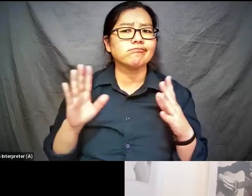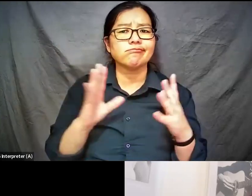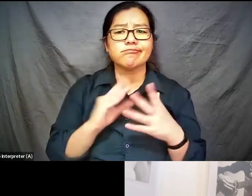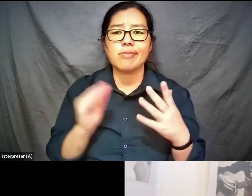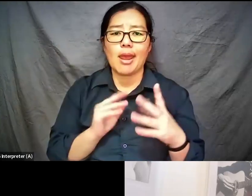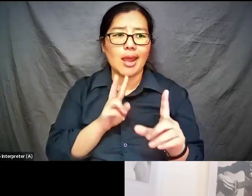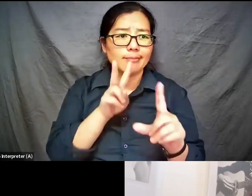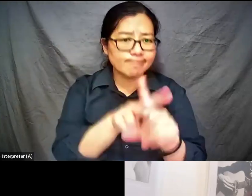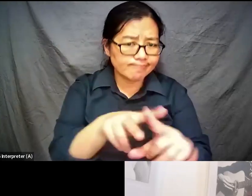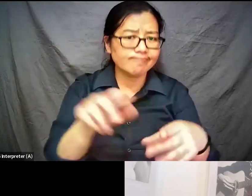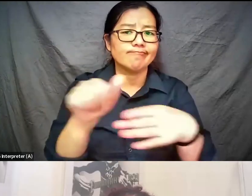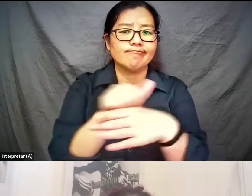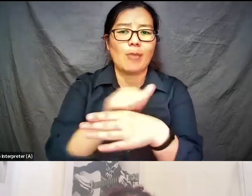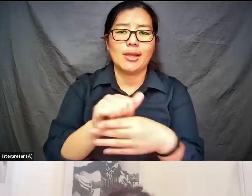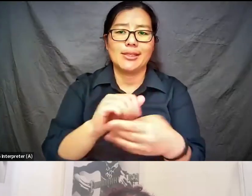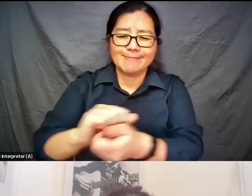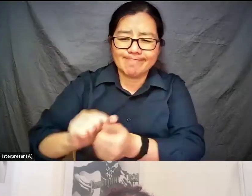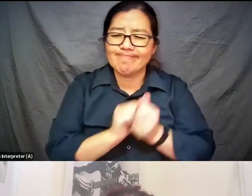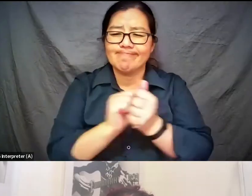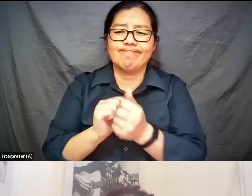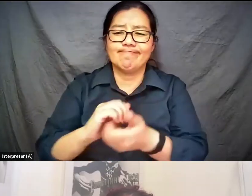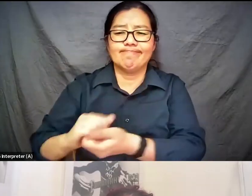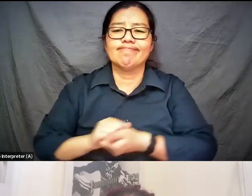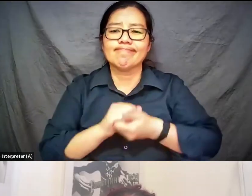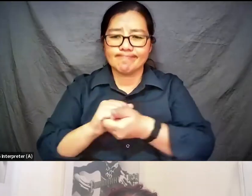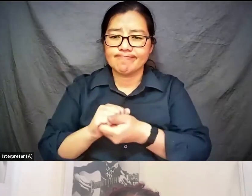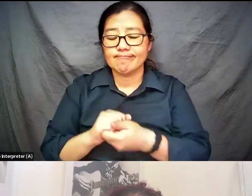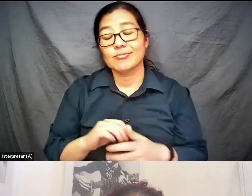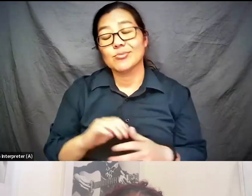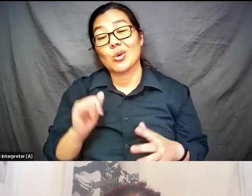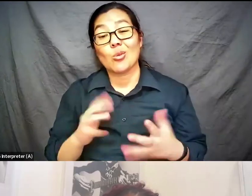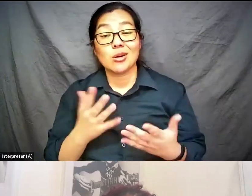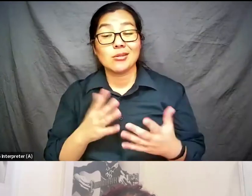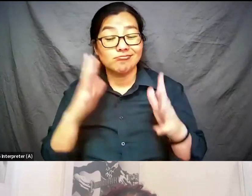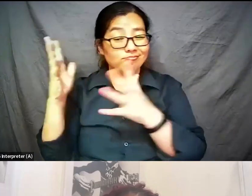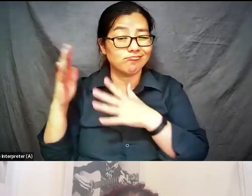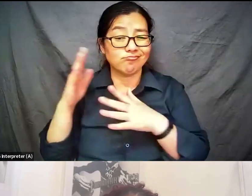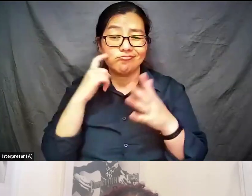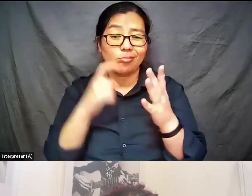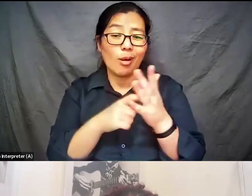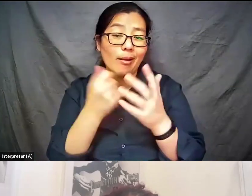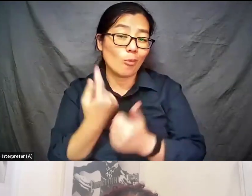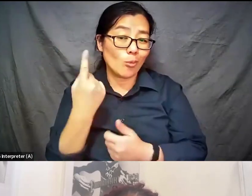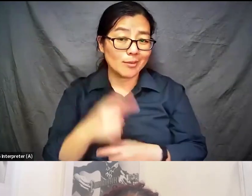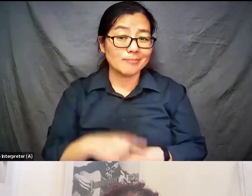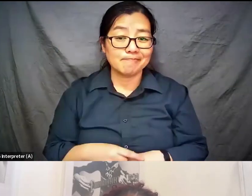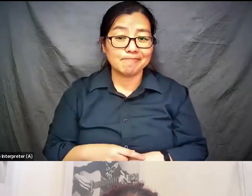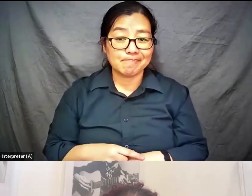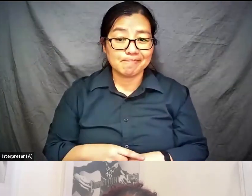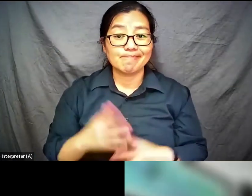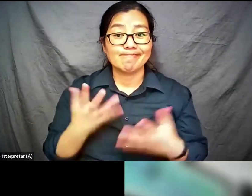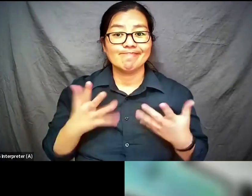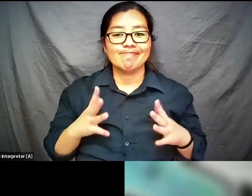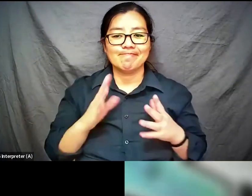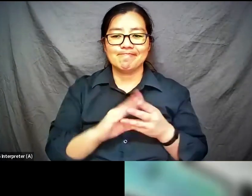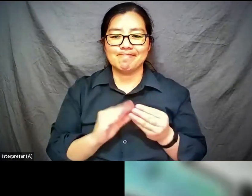been so that it's changed the way that I've thought about how I want to do that kind of community